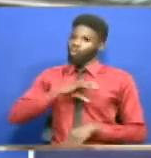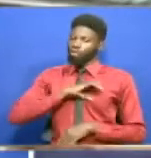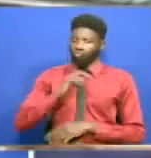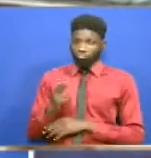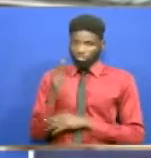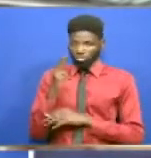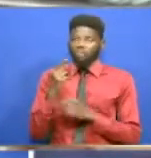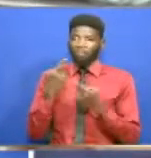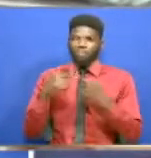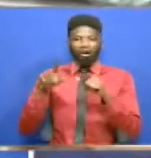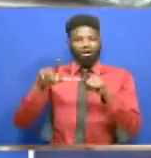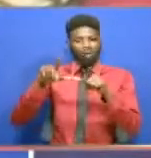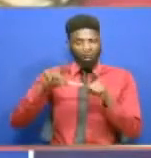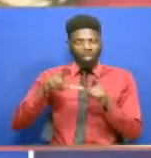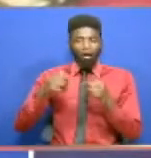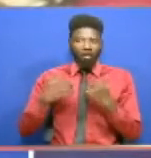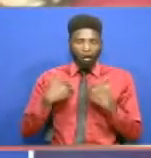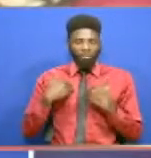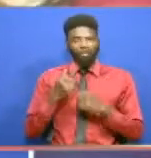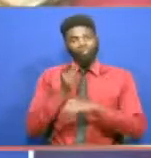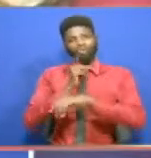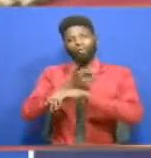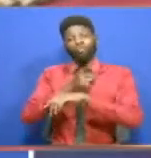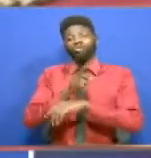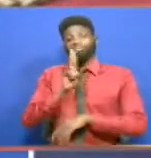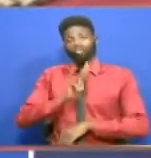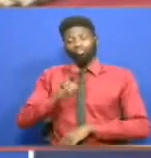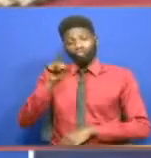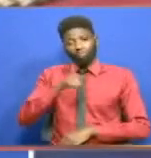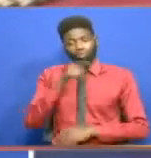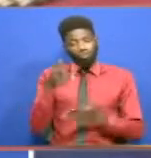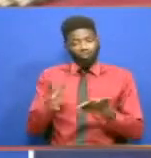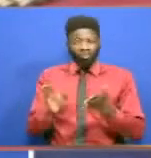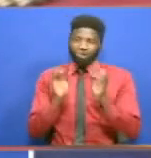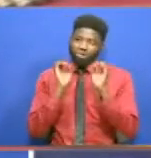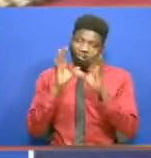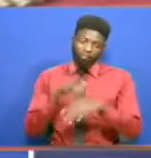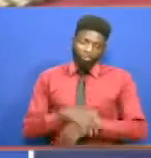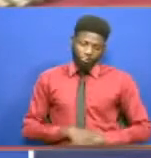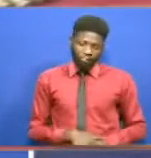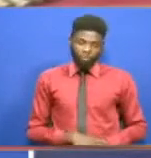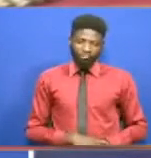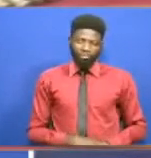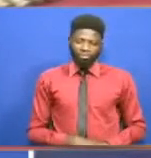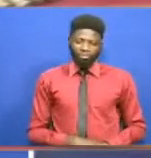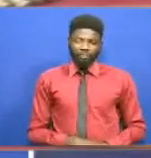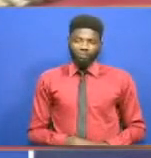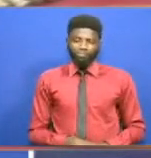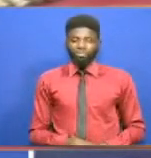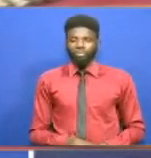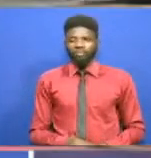leseni walitahadharishwa dhidi ya kuzitumia vibaya. Yusuf Farah, Darubini ya Channel 1.